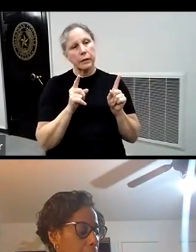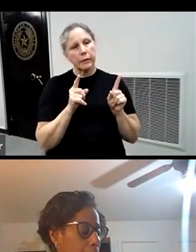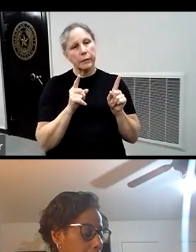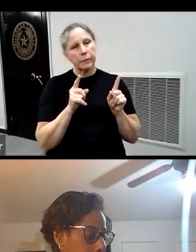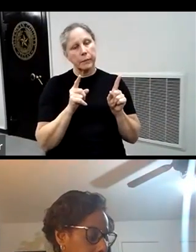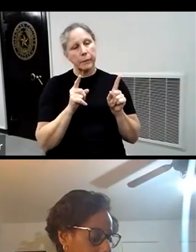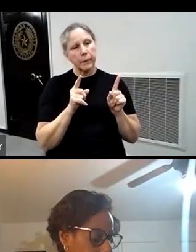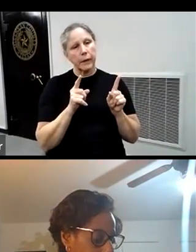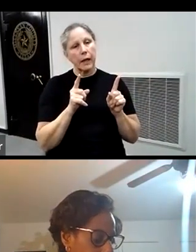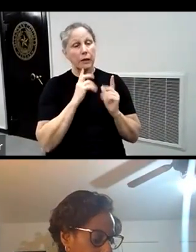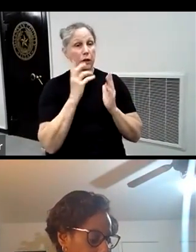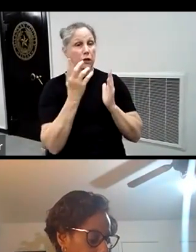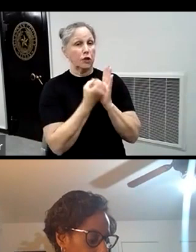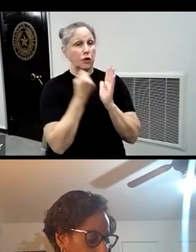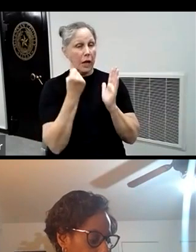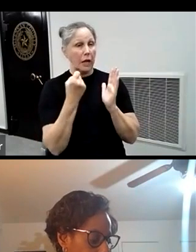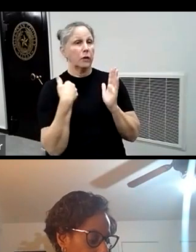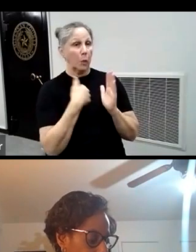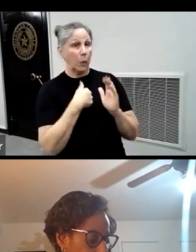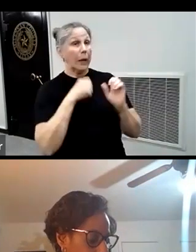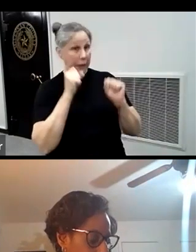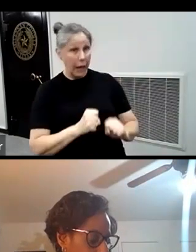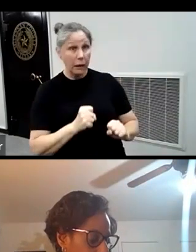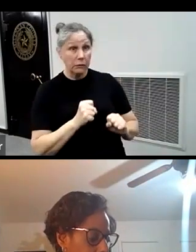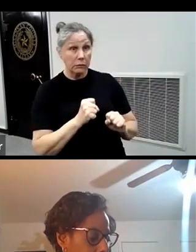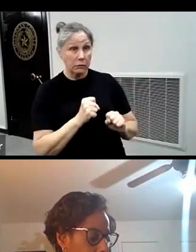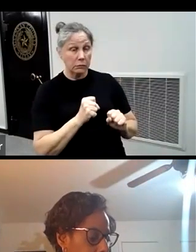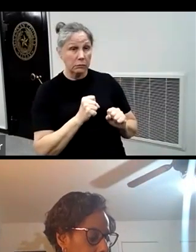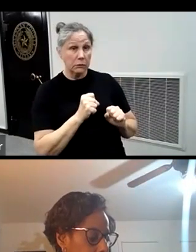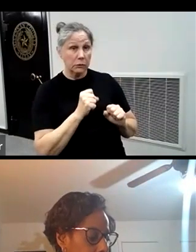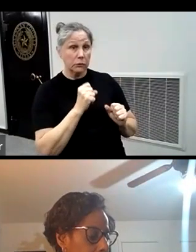it's an opportunity that we need to take advantage of.